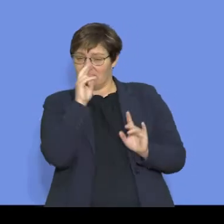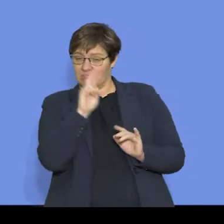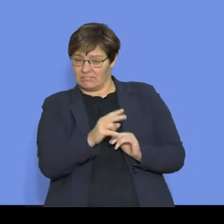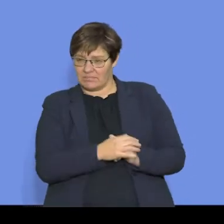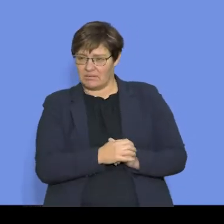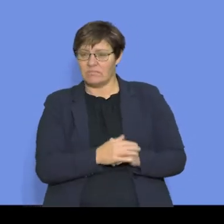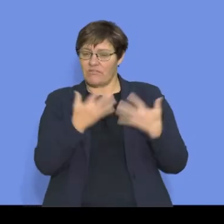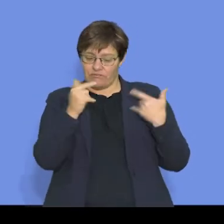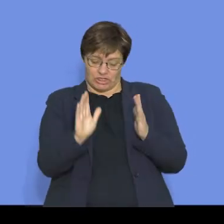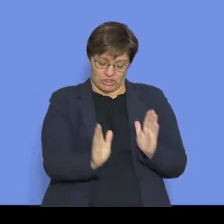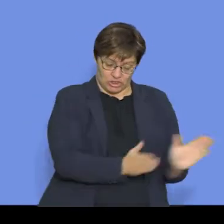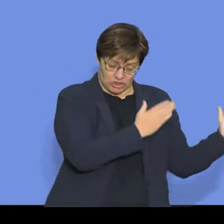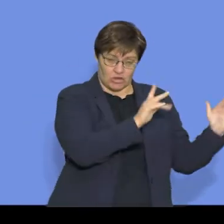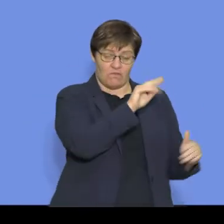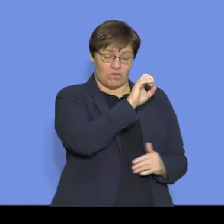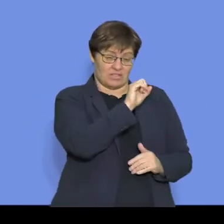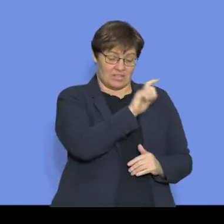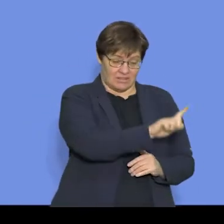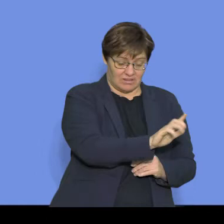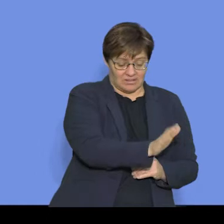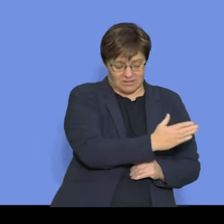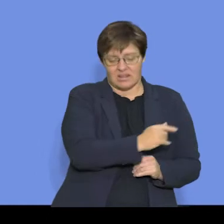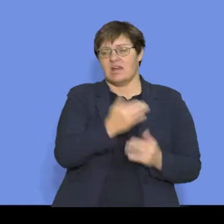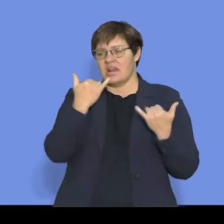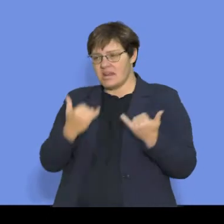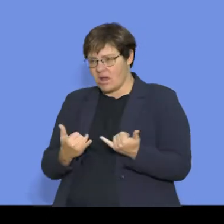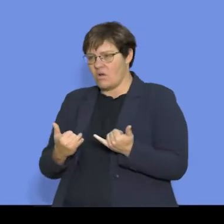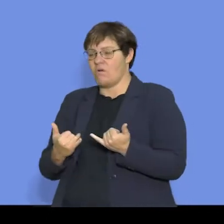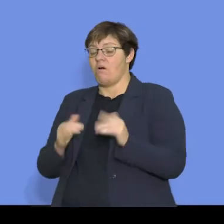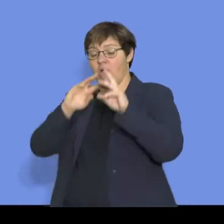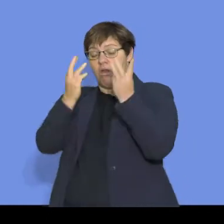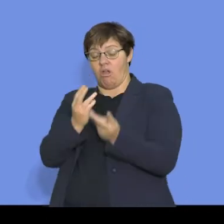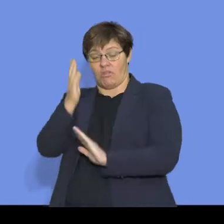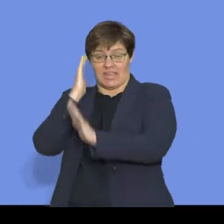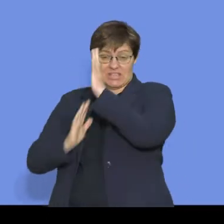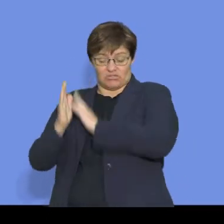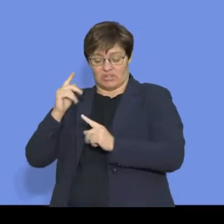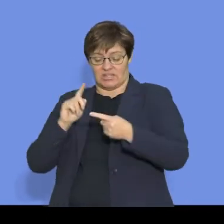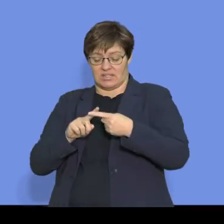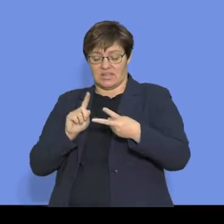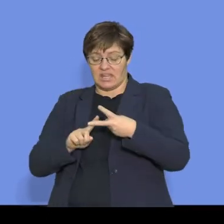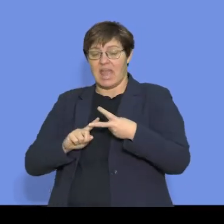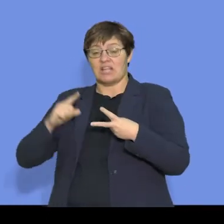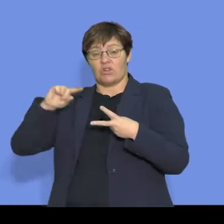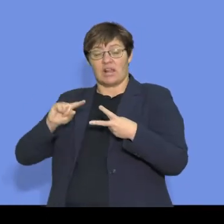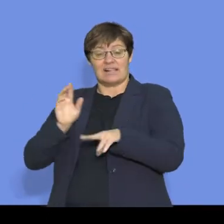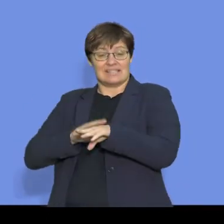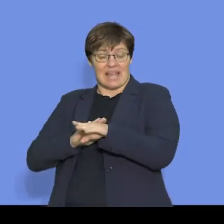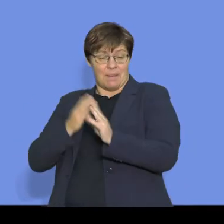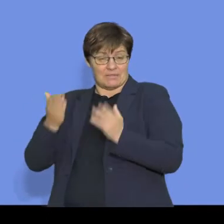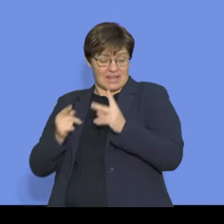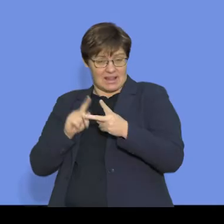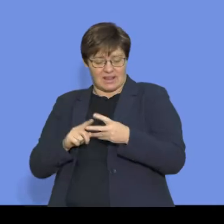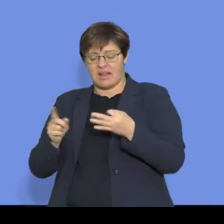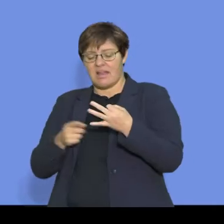looked at fossils. We're going to look at the history of the Earth, the geological timescale, and